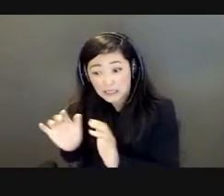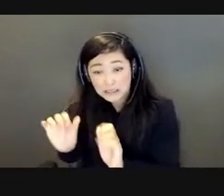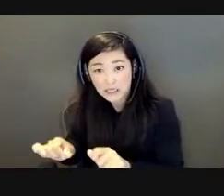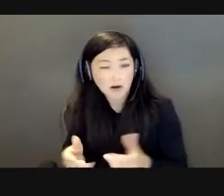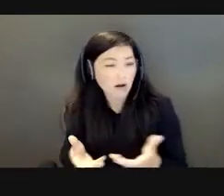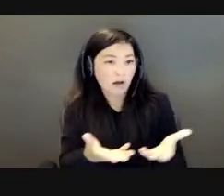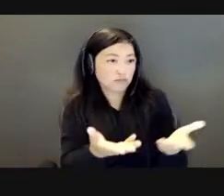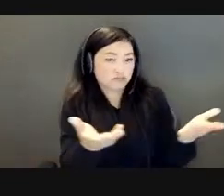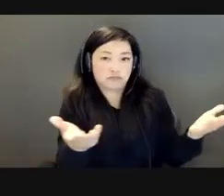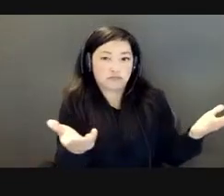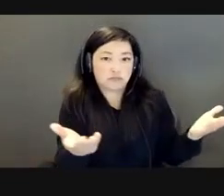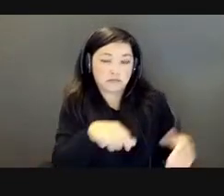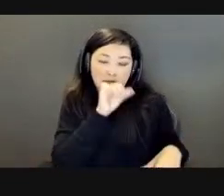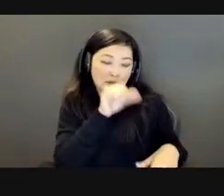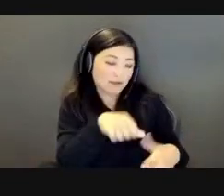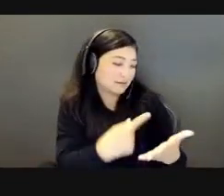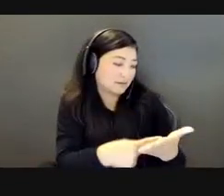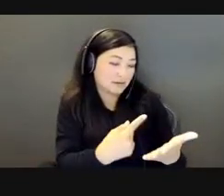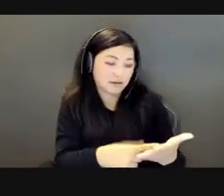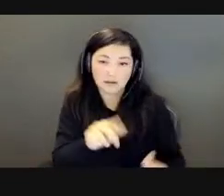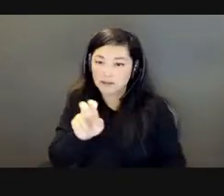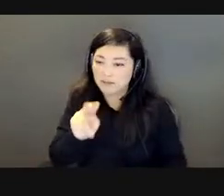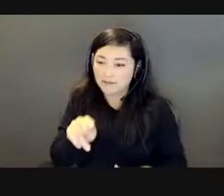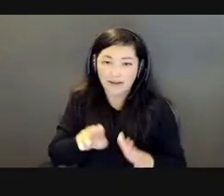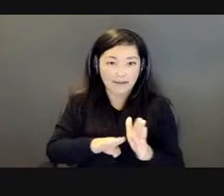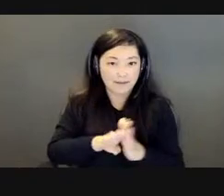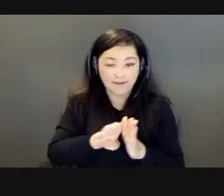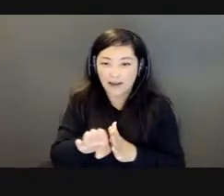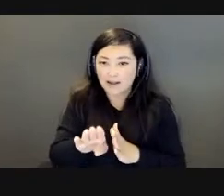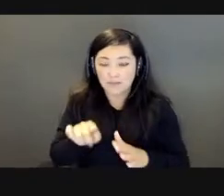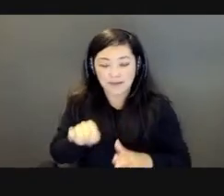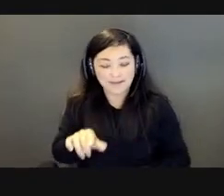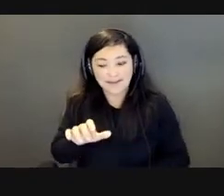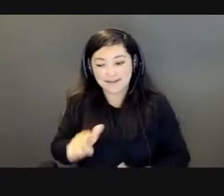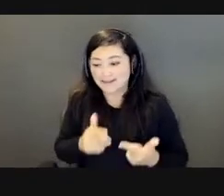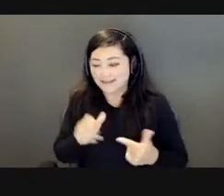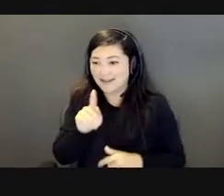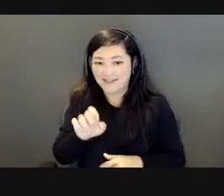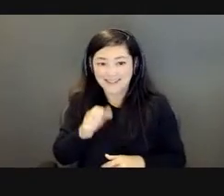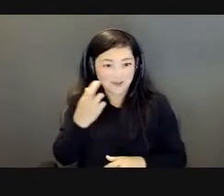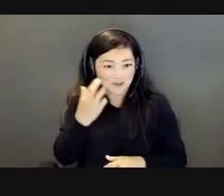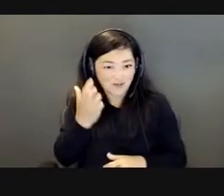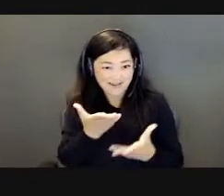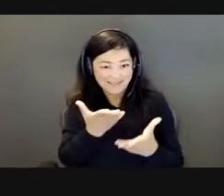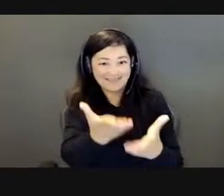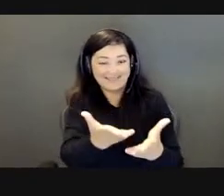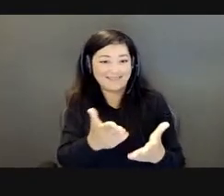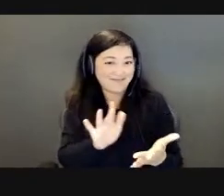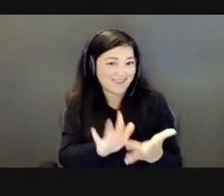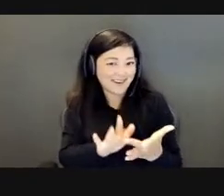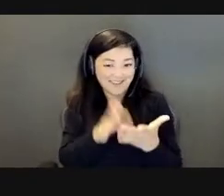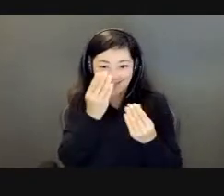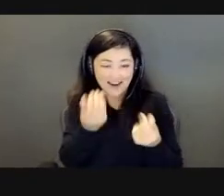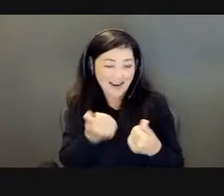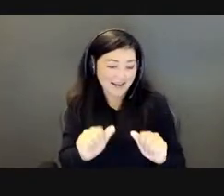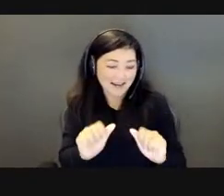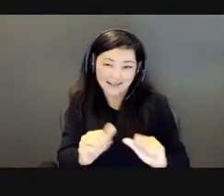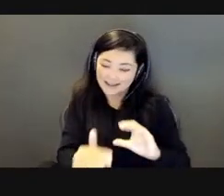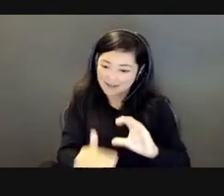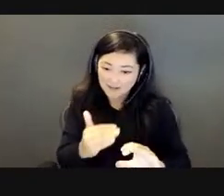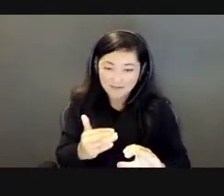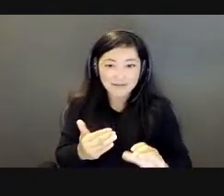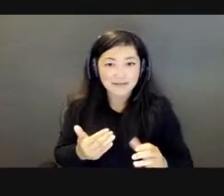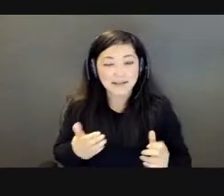anyone's always, I love talking about van builds and this lifestyle. So that's why I put my contact information. Anyone can email me or reach me on